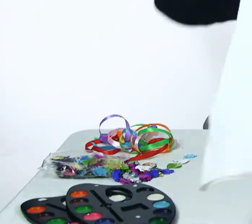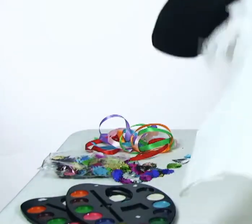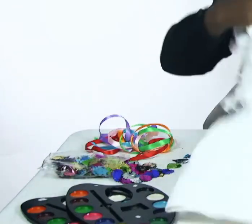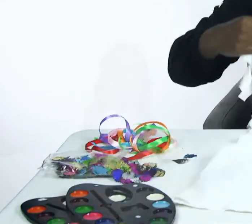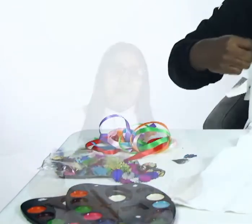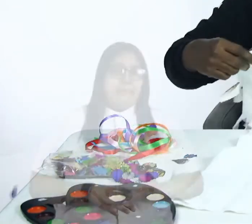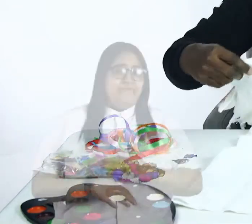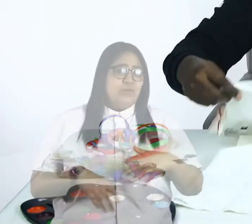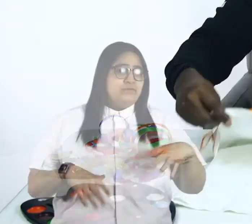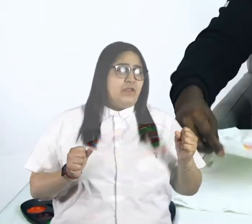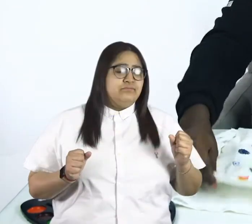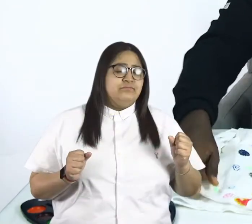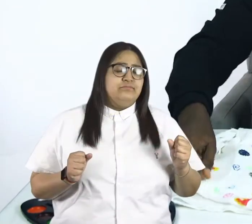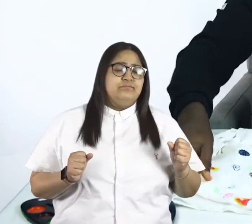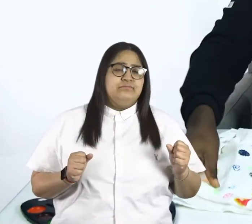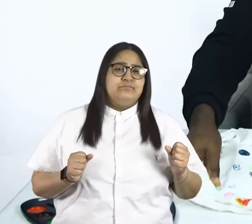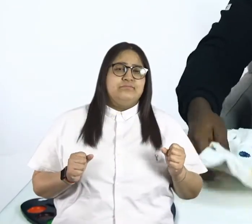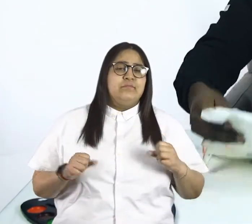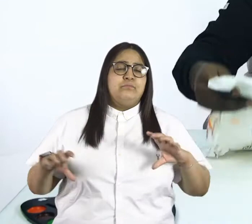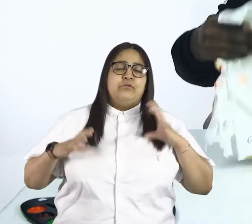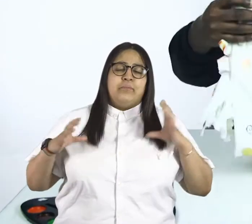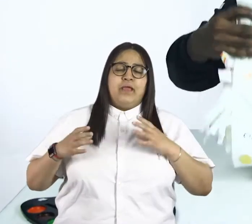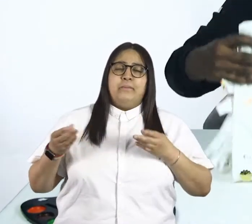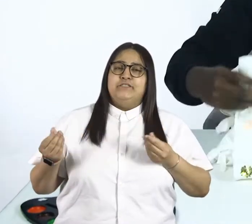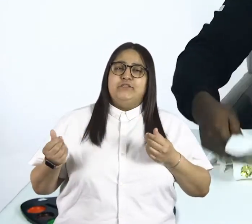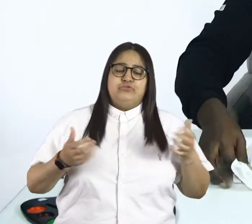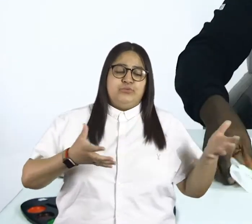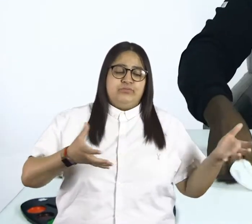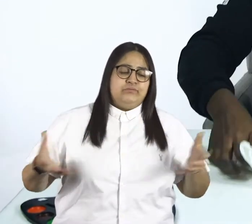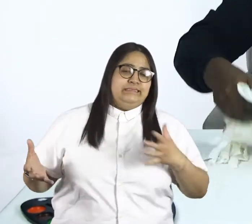let's get into the materials that we'll be using for this project today.